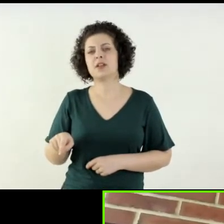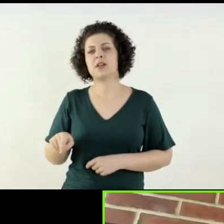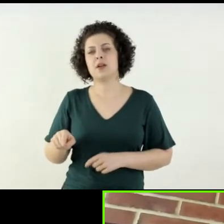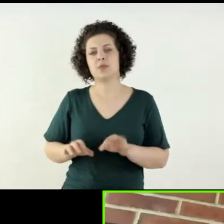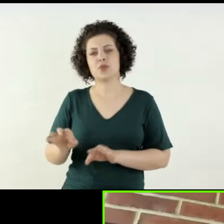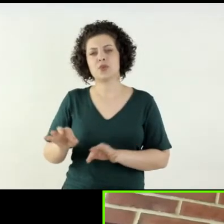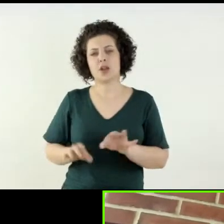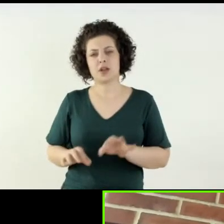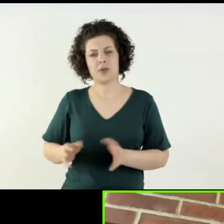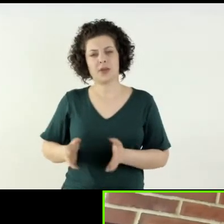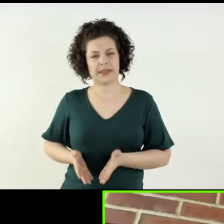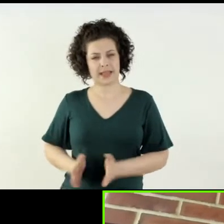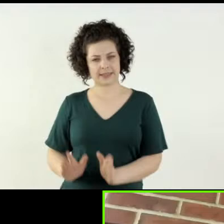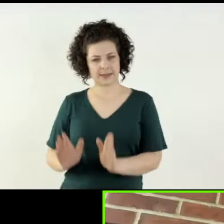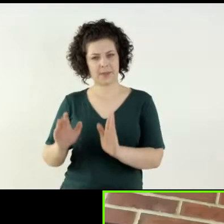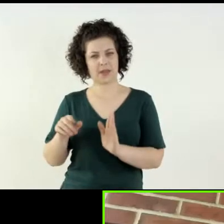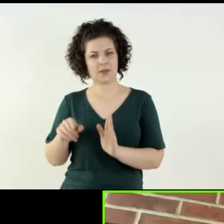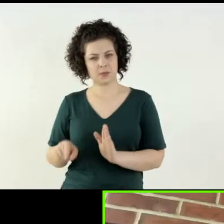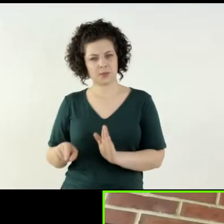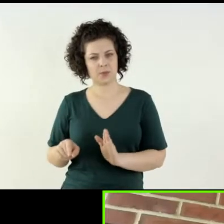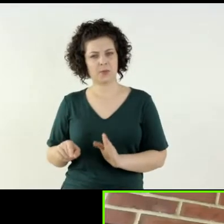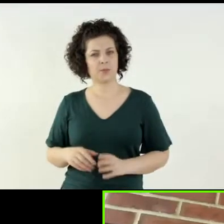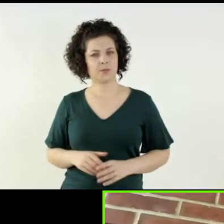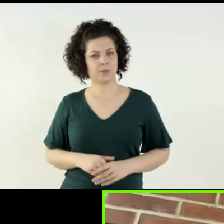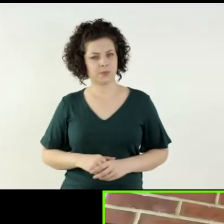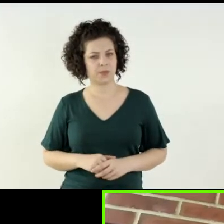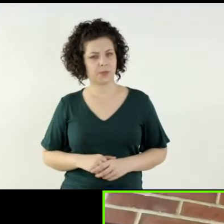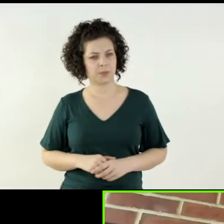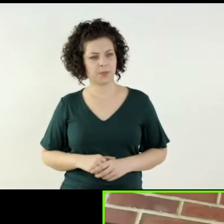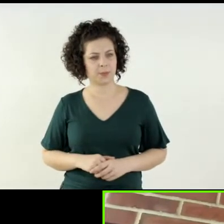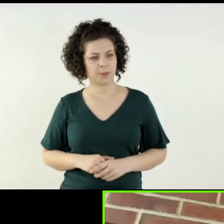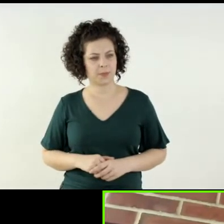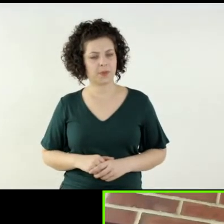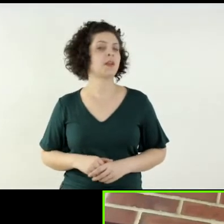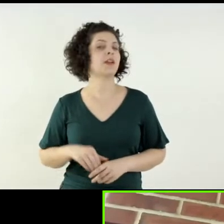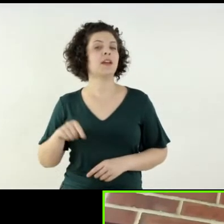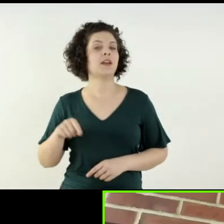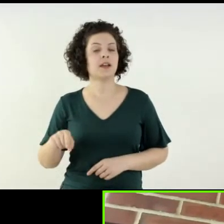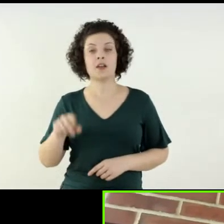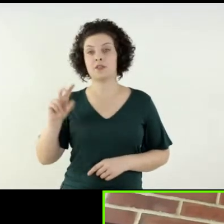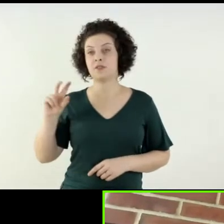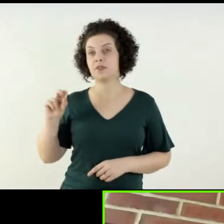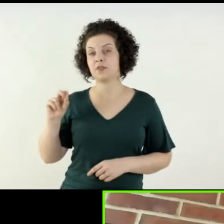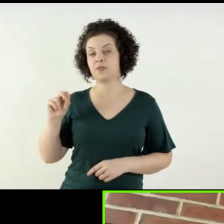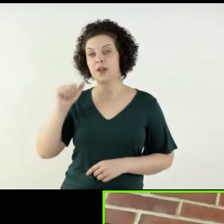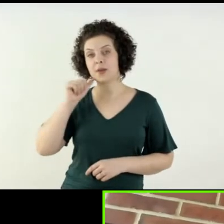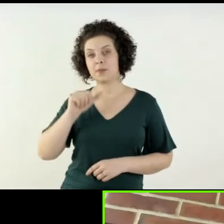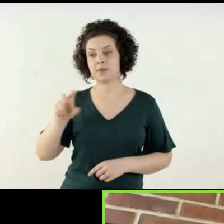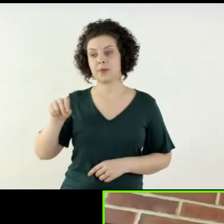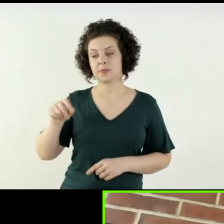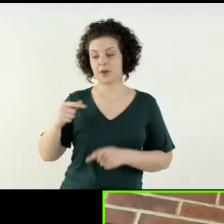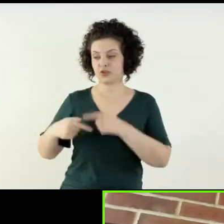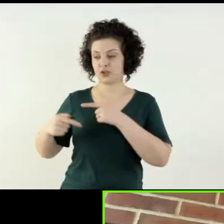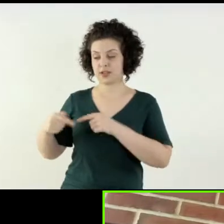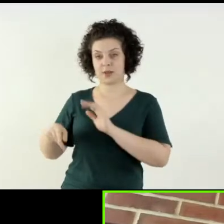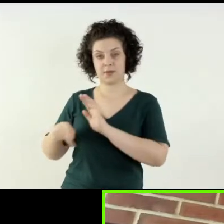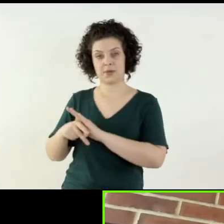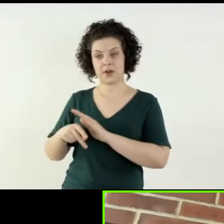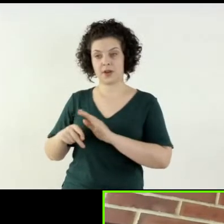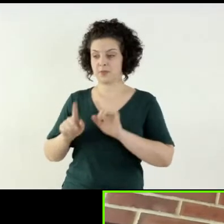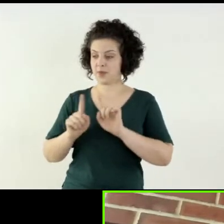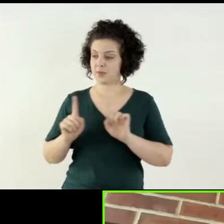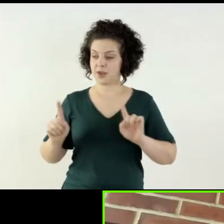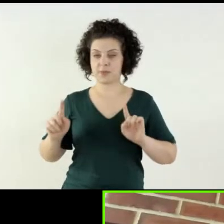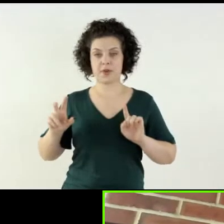example, when I saw women of my grandmother's generation moving through it, women who, at least in this country at